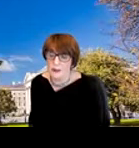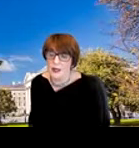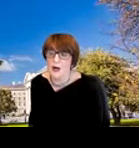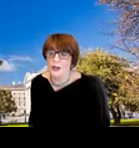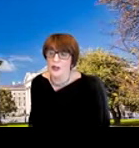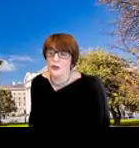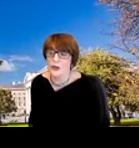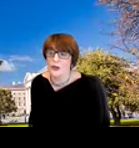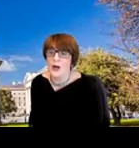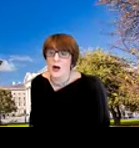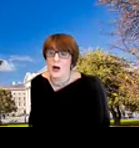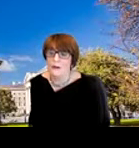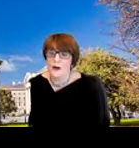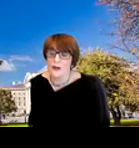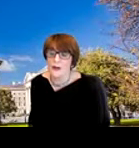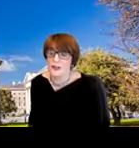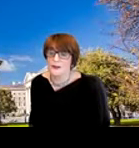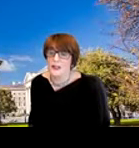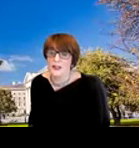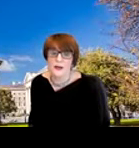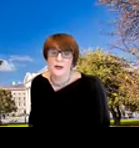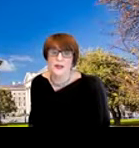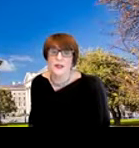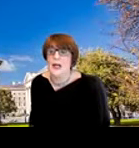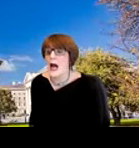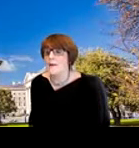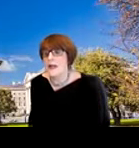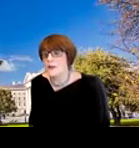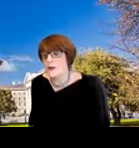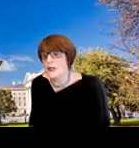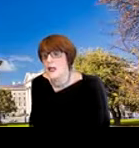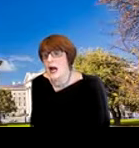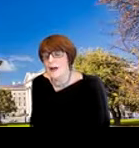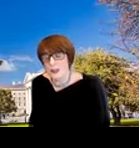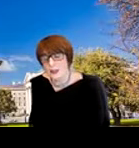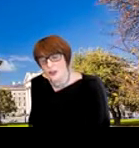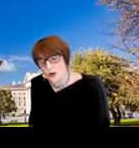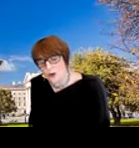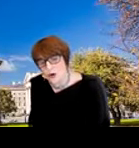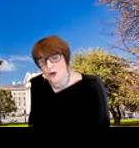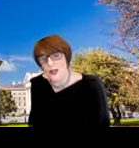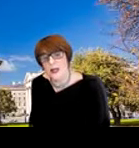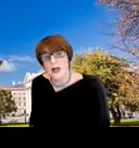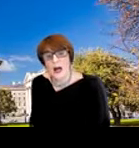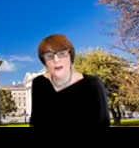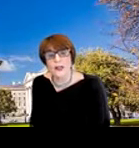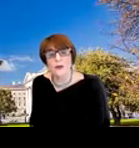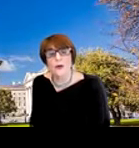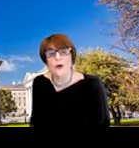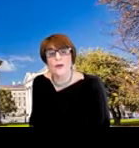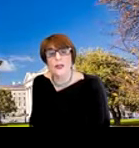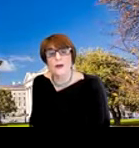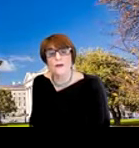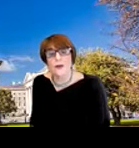and the prolonged closure of some of these areas. And then there is, I think, this cohort then, I think,